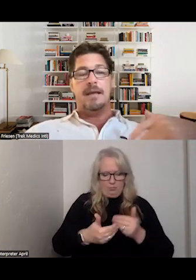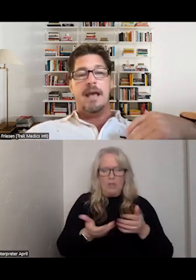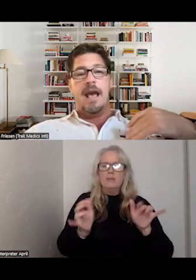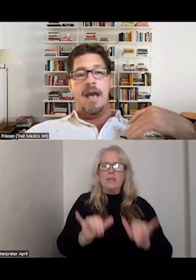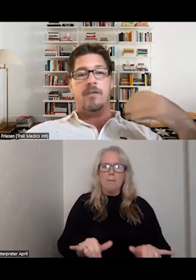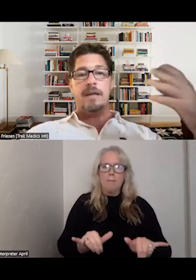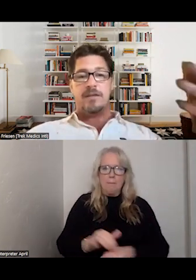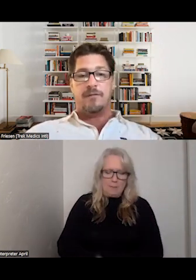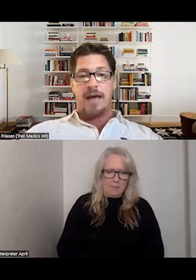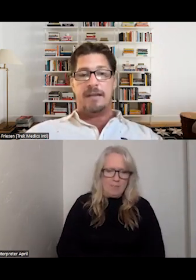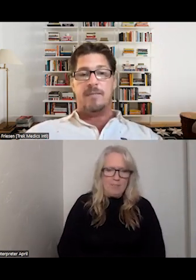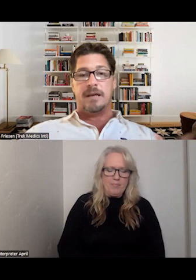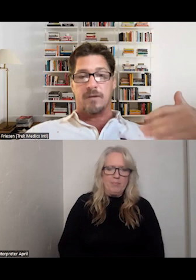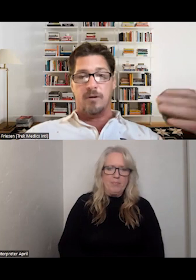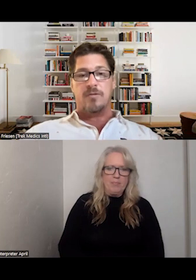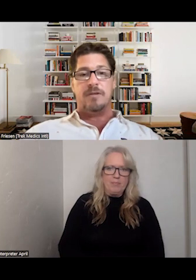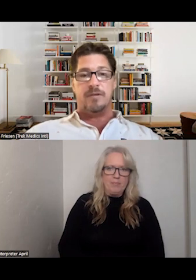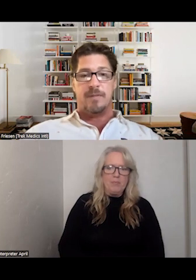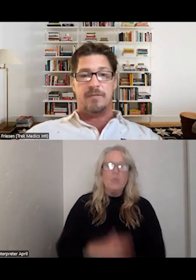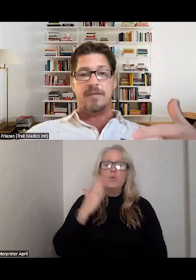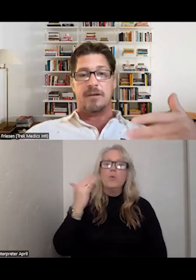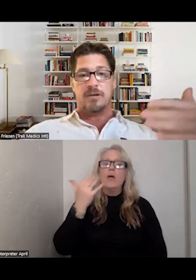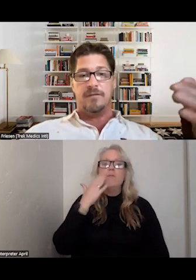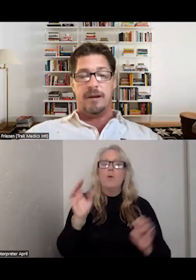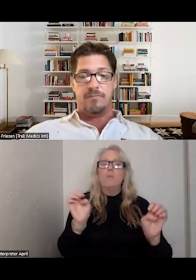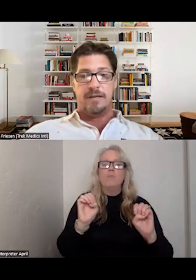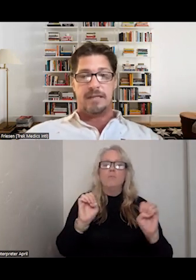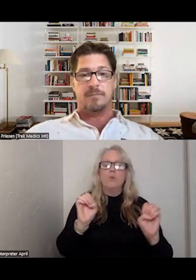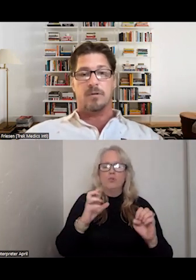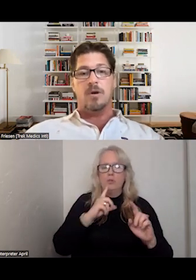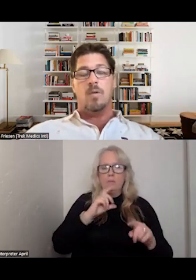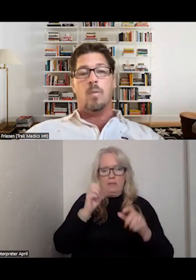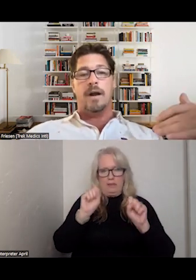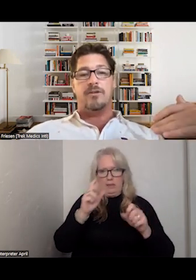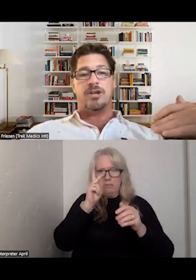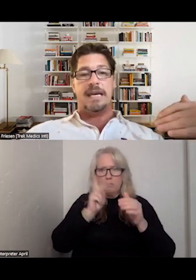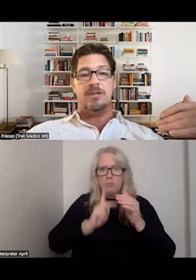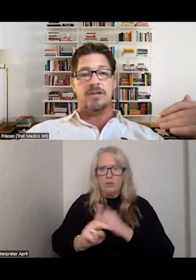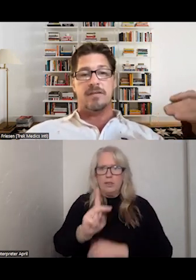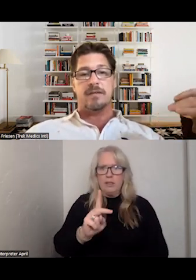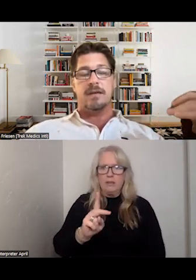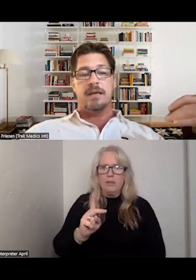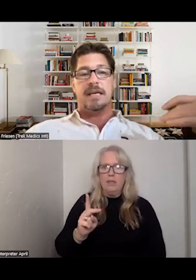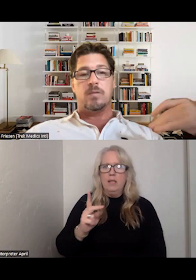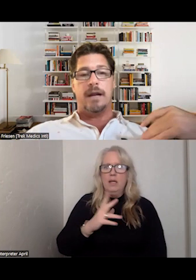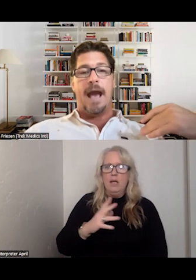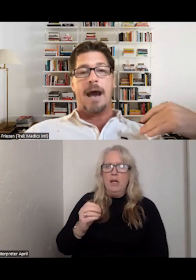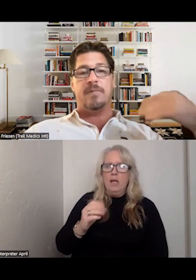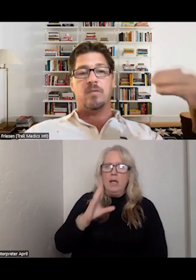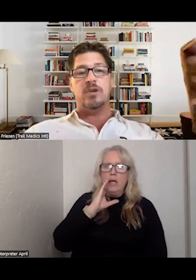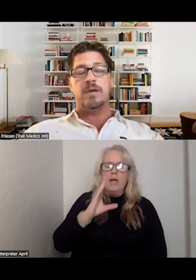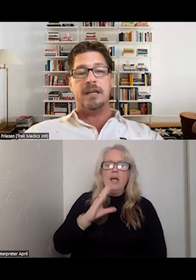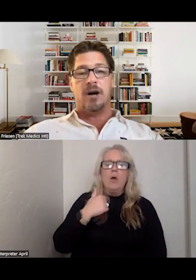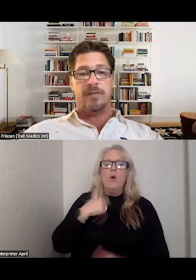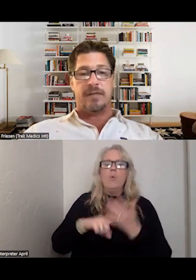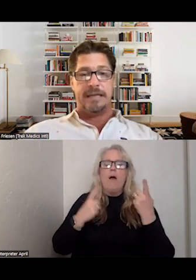again. And the reason for that is because emergency response is actually very predictable. What changes is what